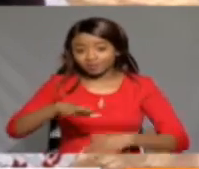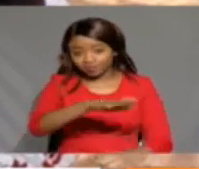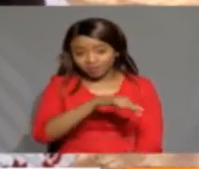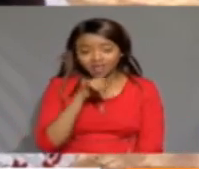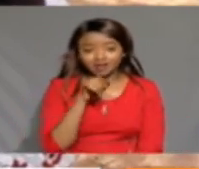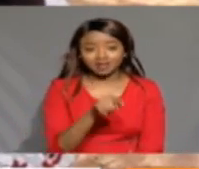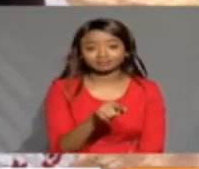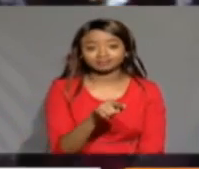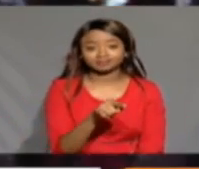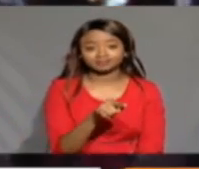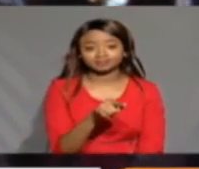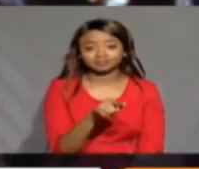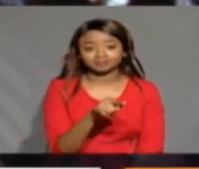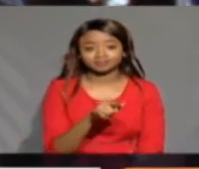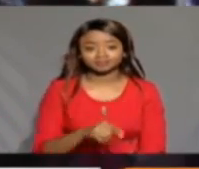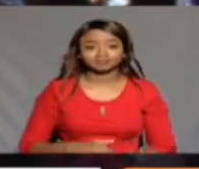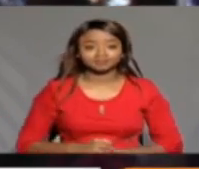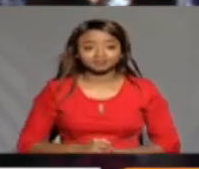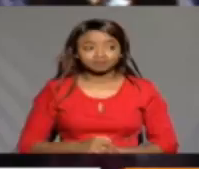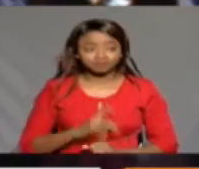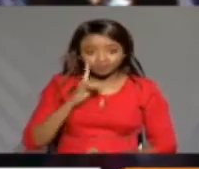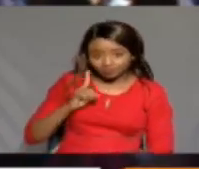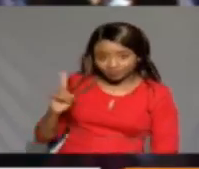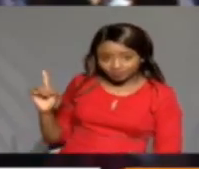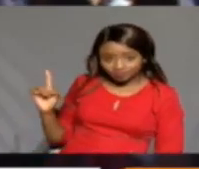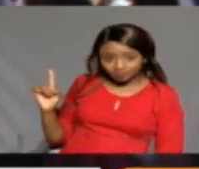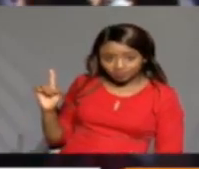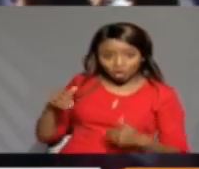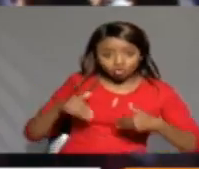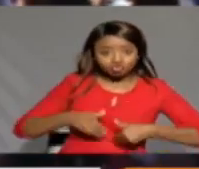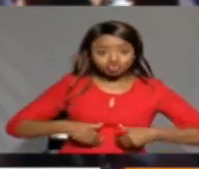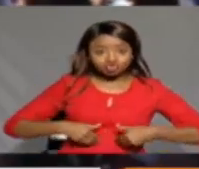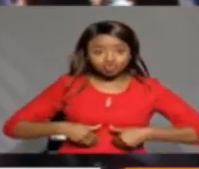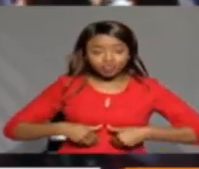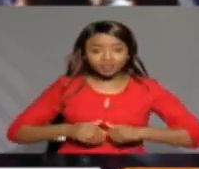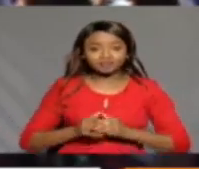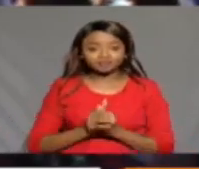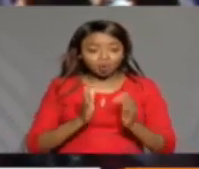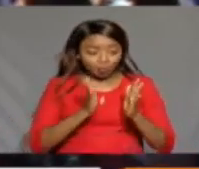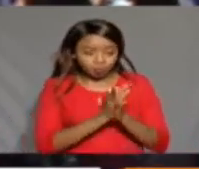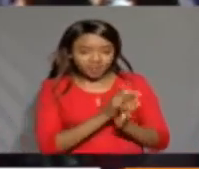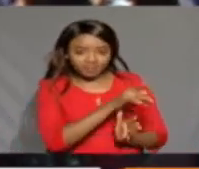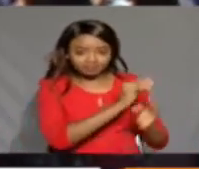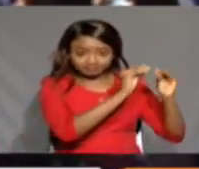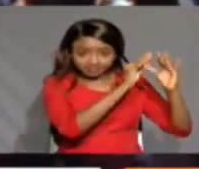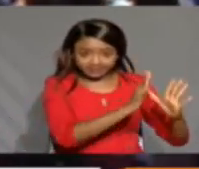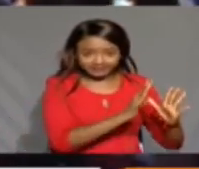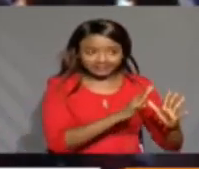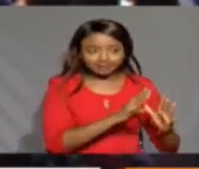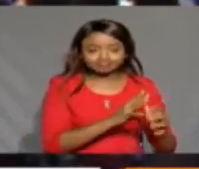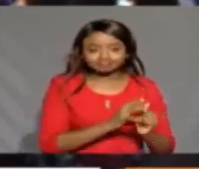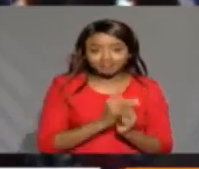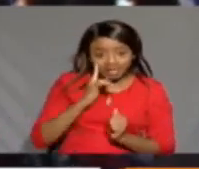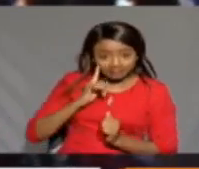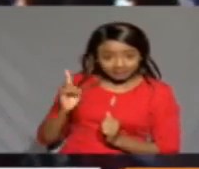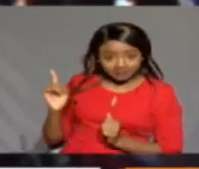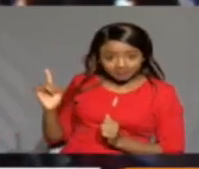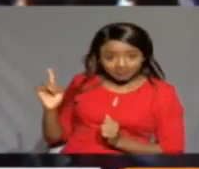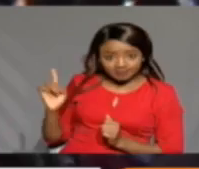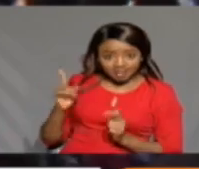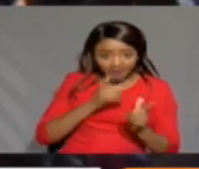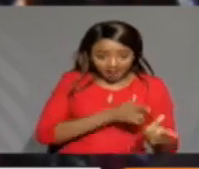by invading herders. Huyu kijana alikuwa na huyo mwenye amekufa. Hii ni risasi mbili iko